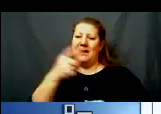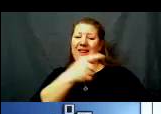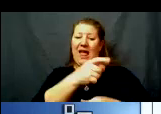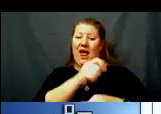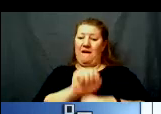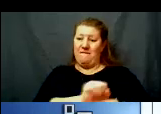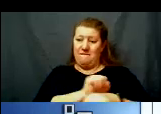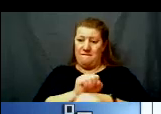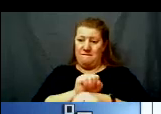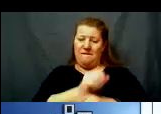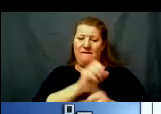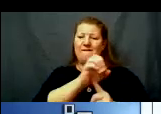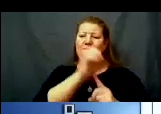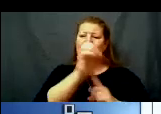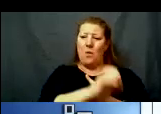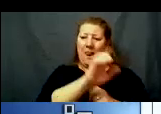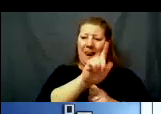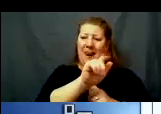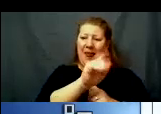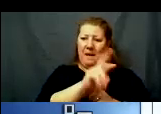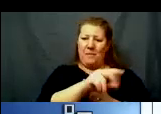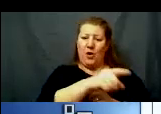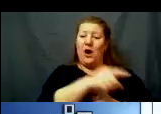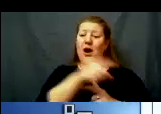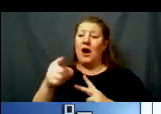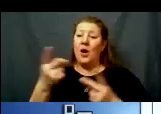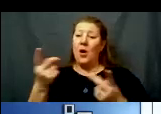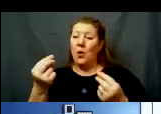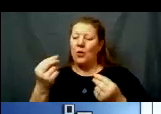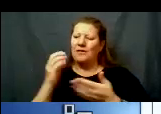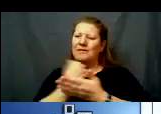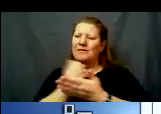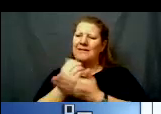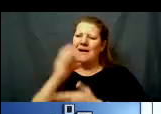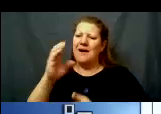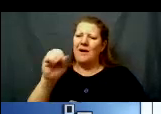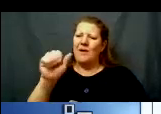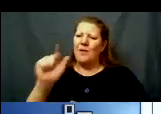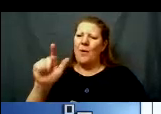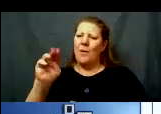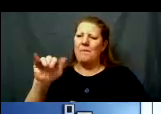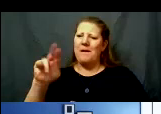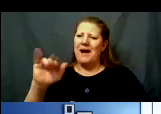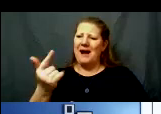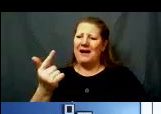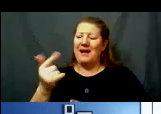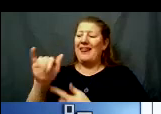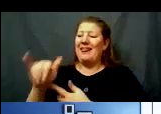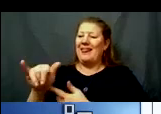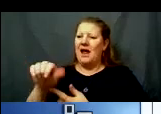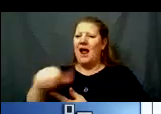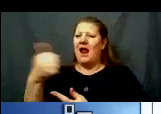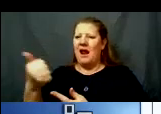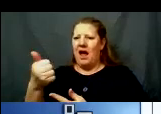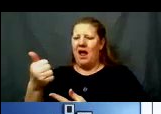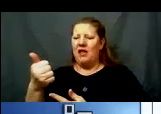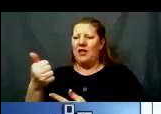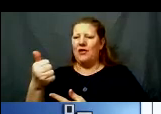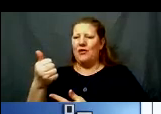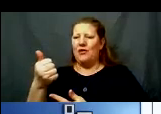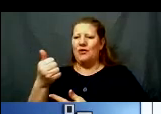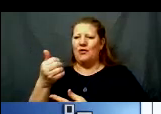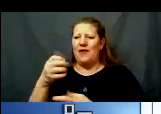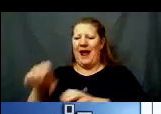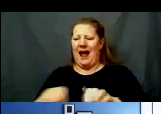labor, and what are they doing? They're mining, engaging in activity that unfortunately is also contributing not only to their